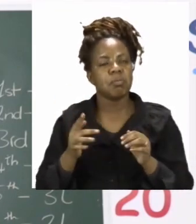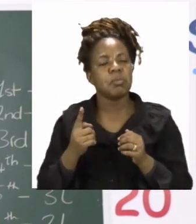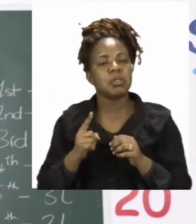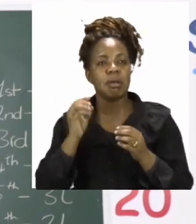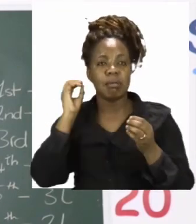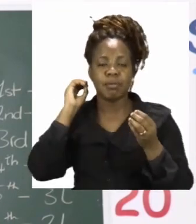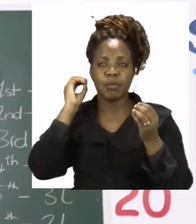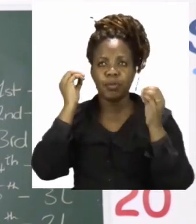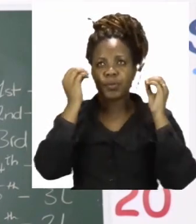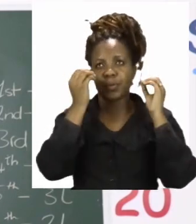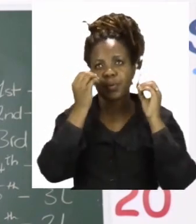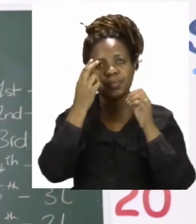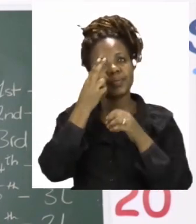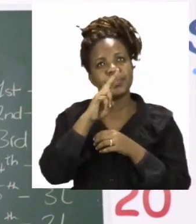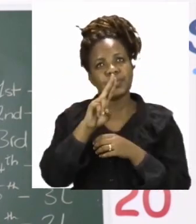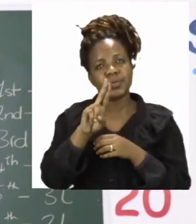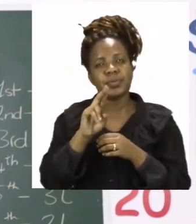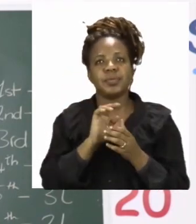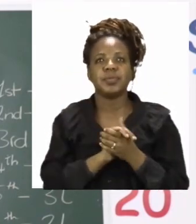when you're using the colors.